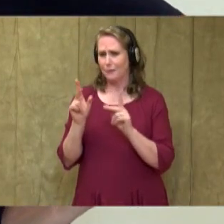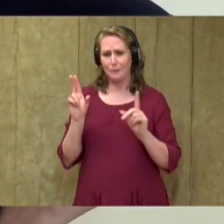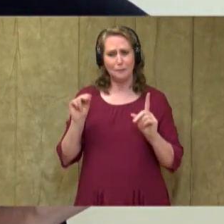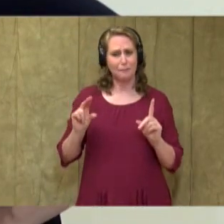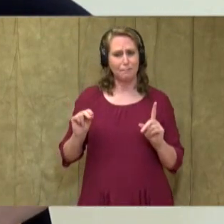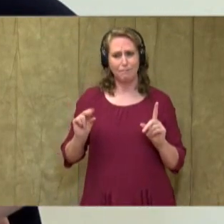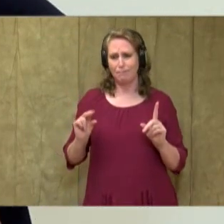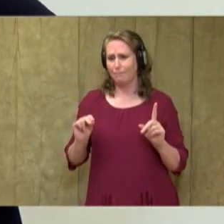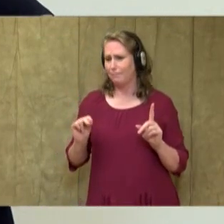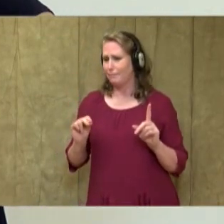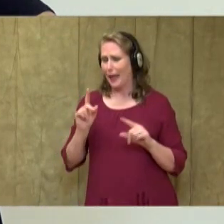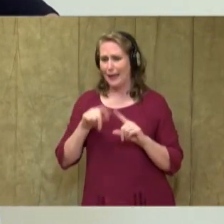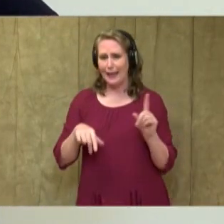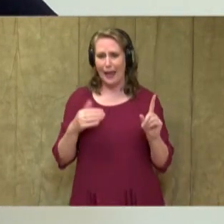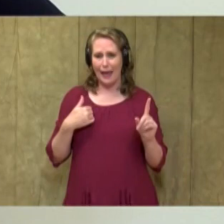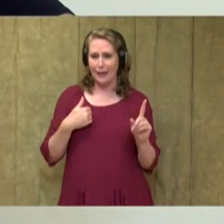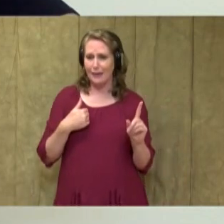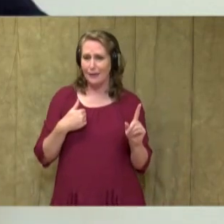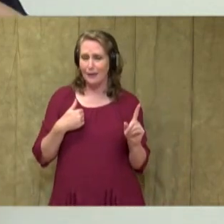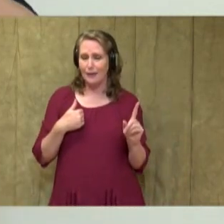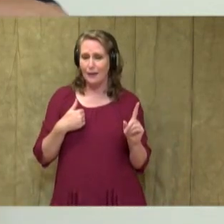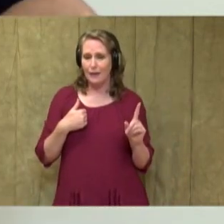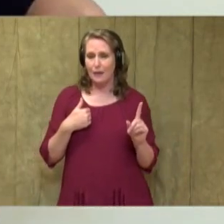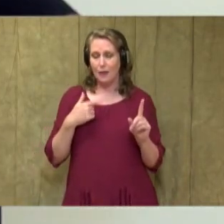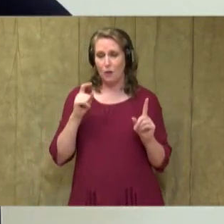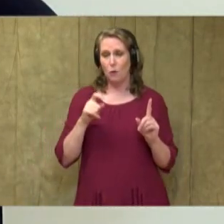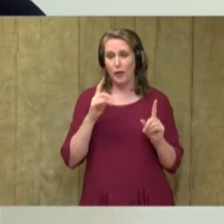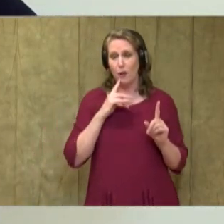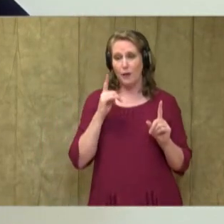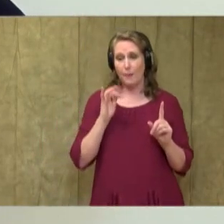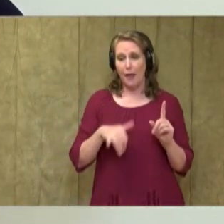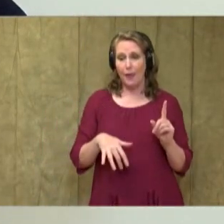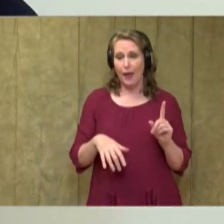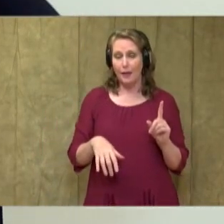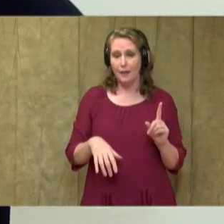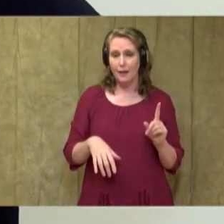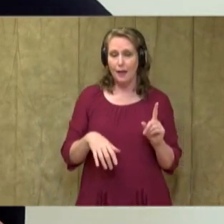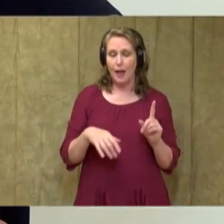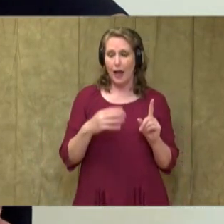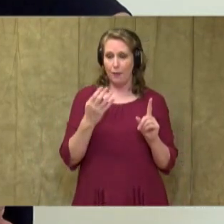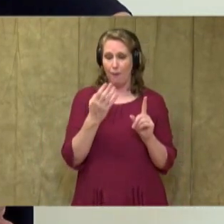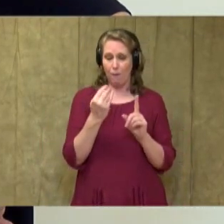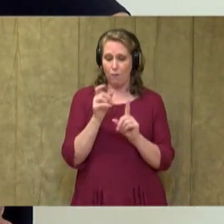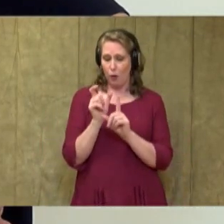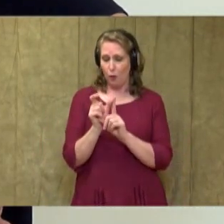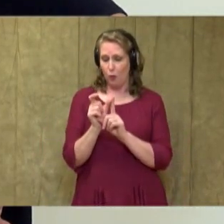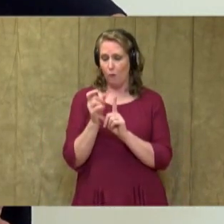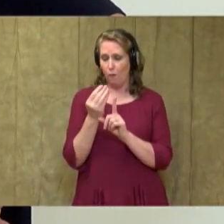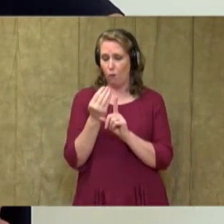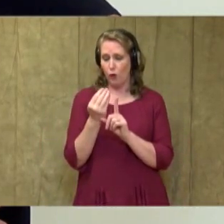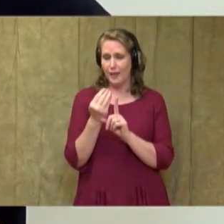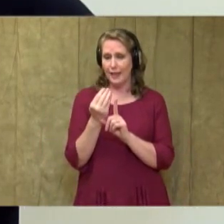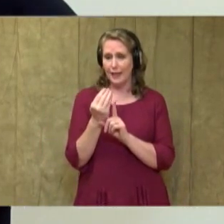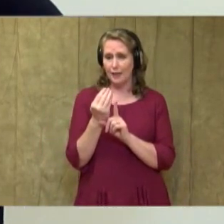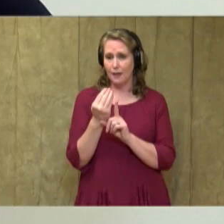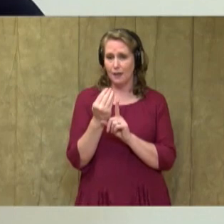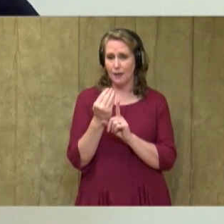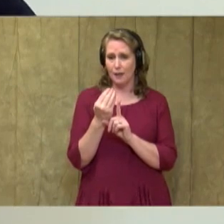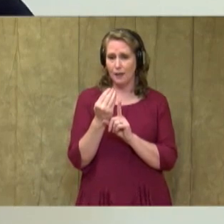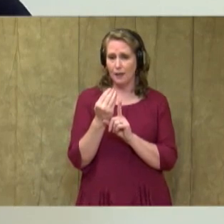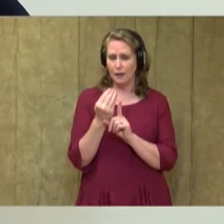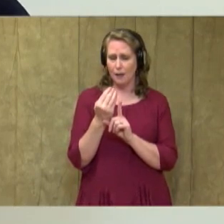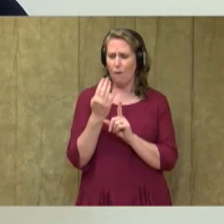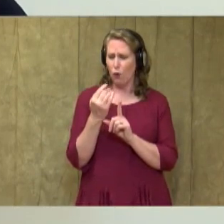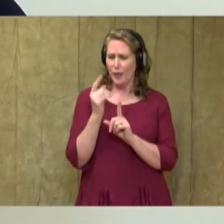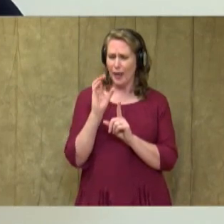I cannot have 2 digits in one place value, so we're going to have to talk about that. And then what about here? I have 14.